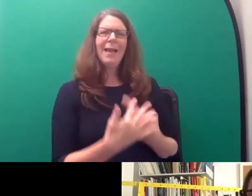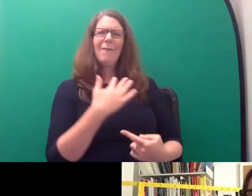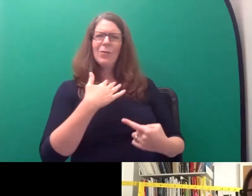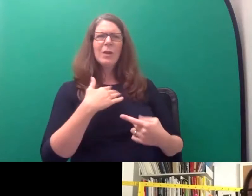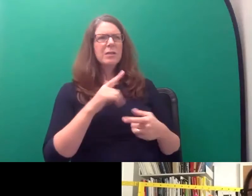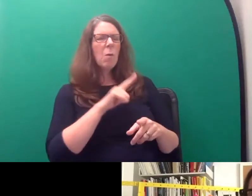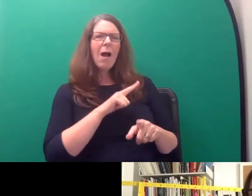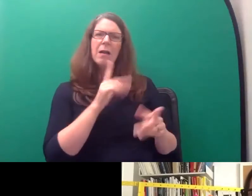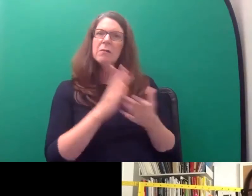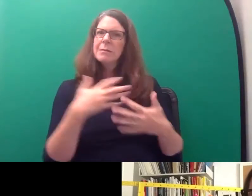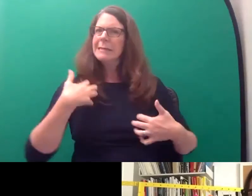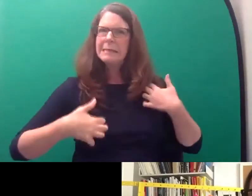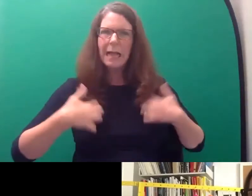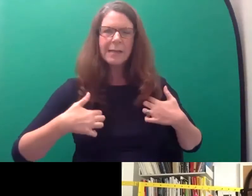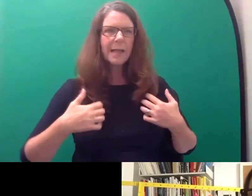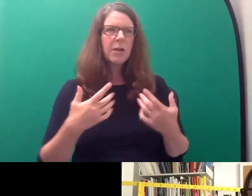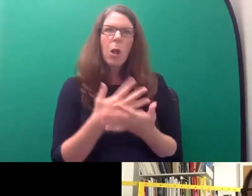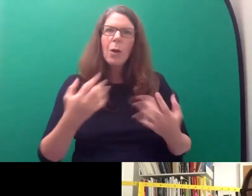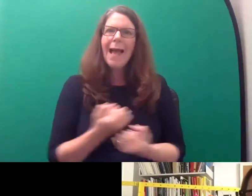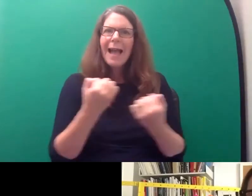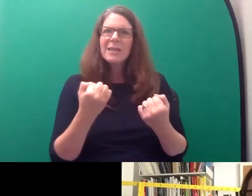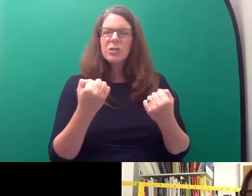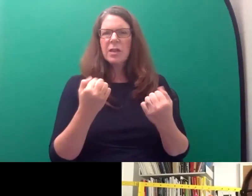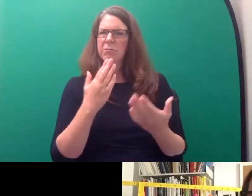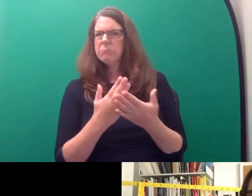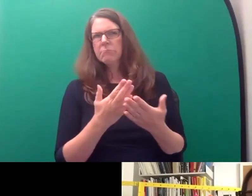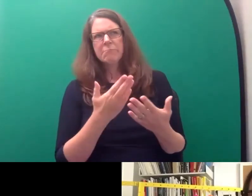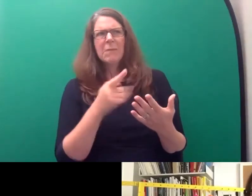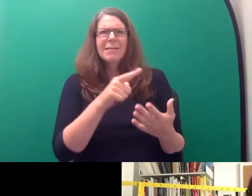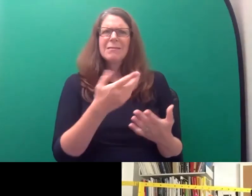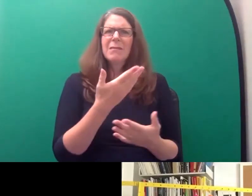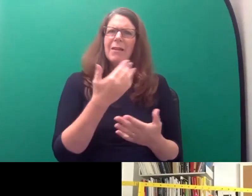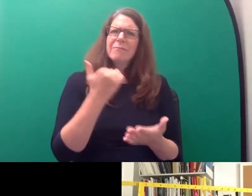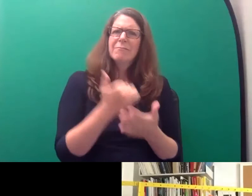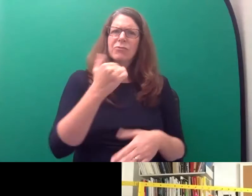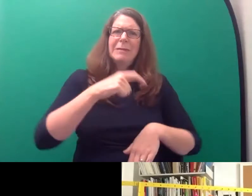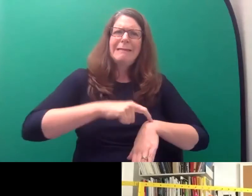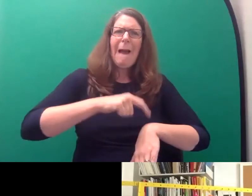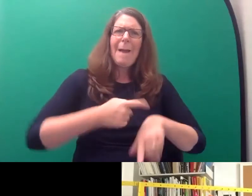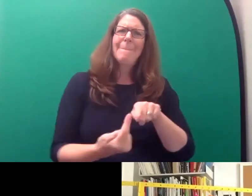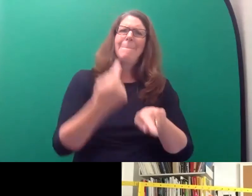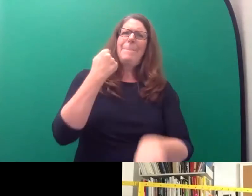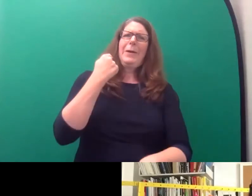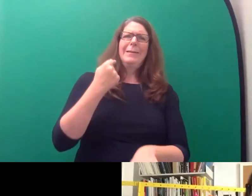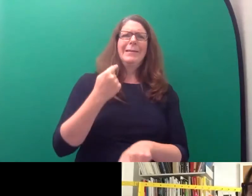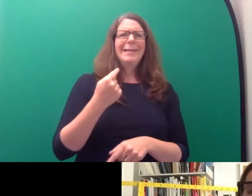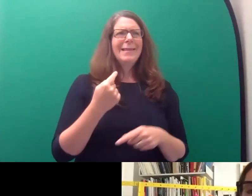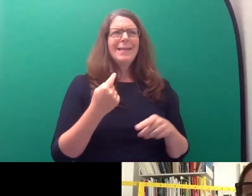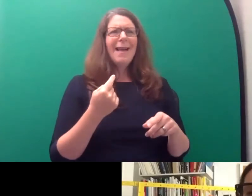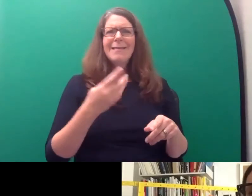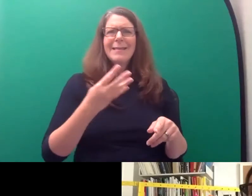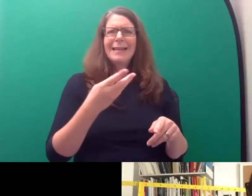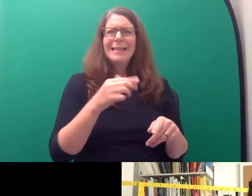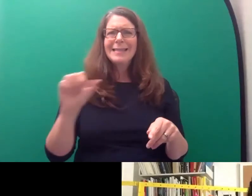vibrancy and just, and you know, it just was such a wonderful period. I would personally have loved to have experienced firsthand,